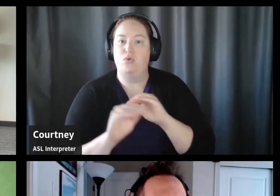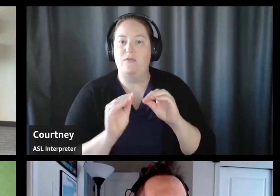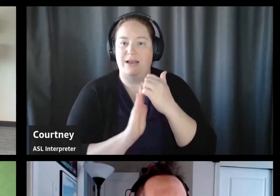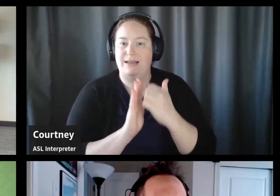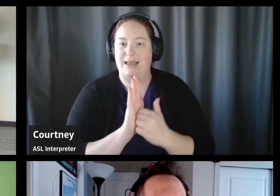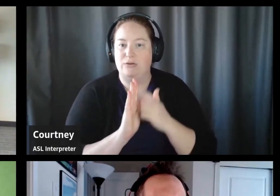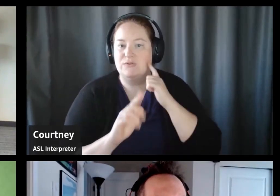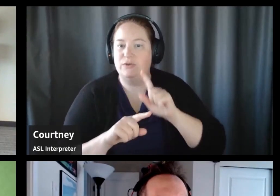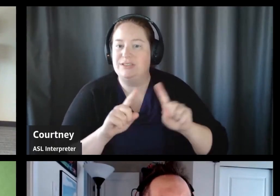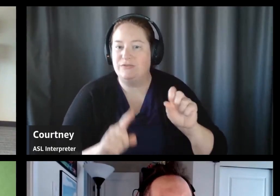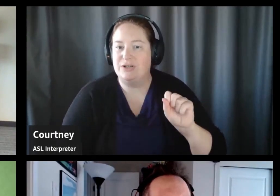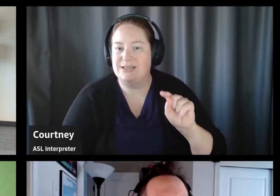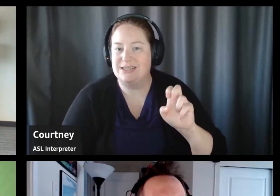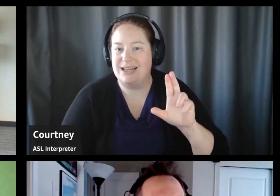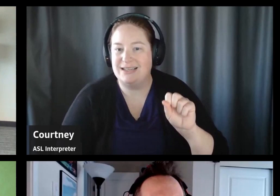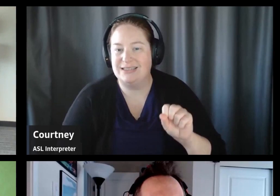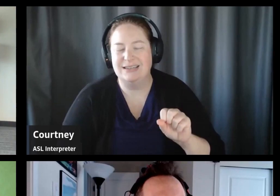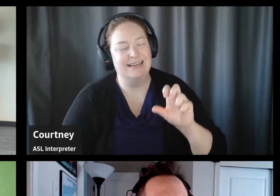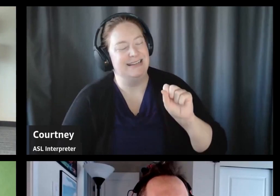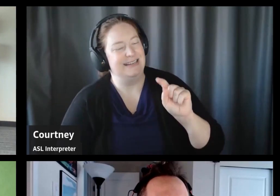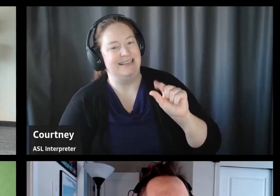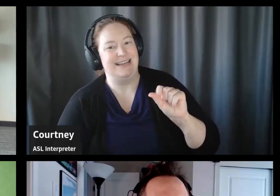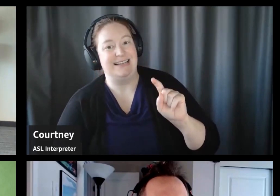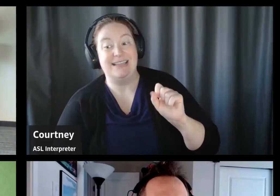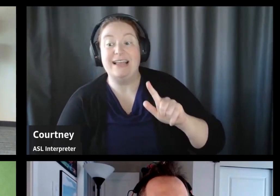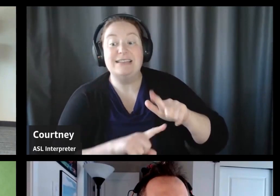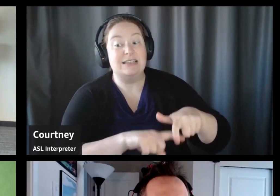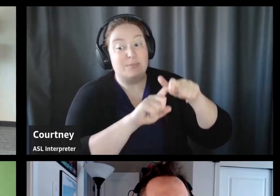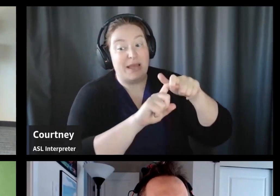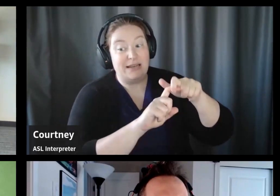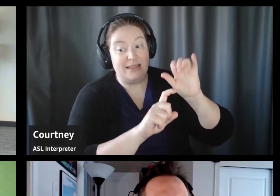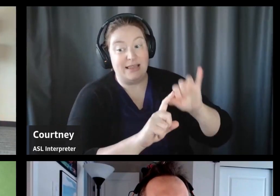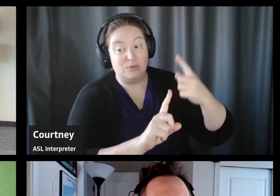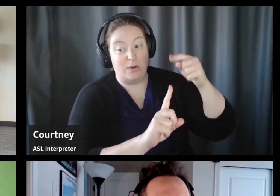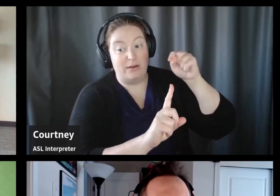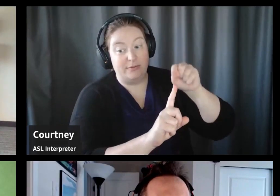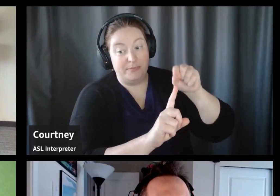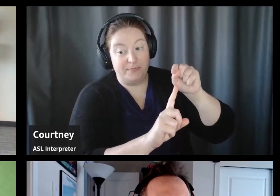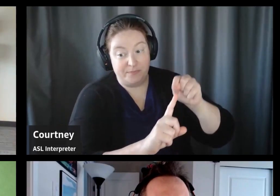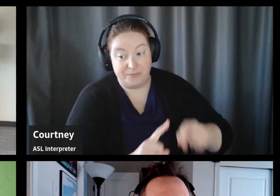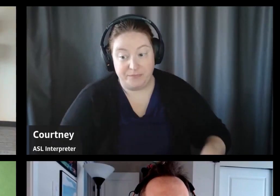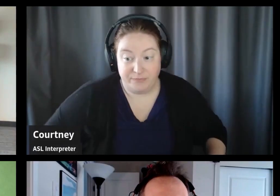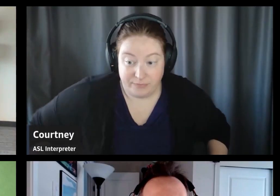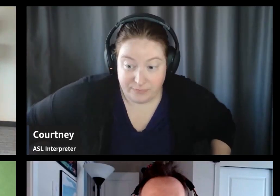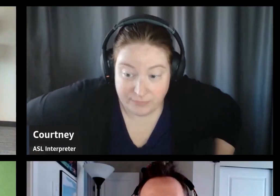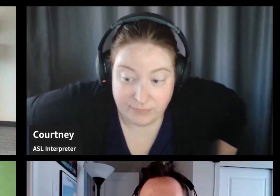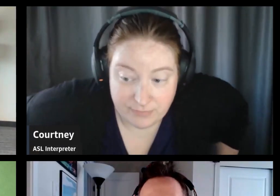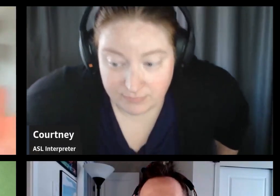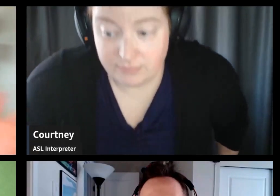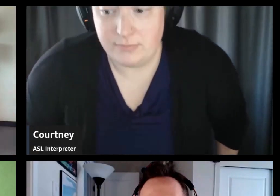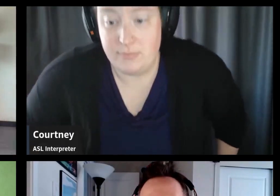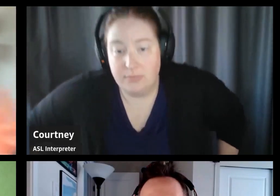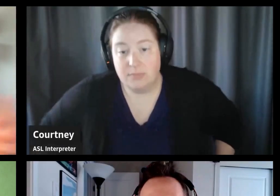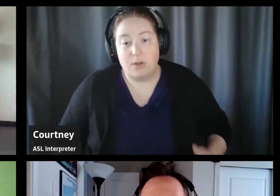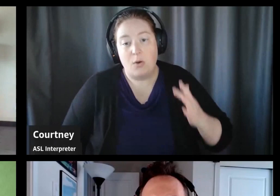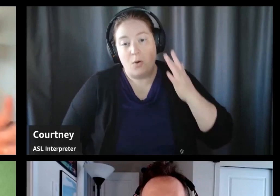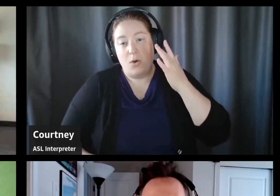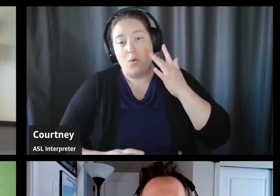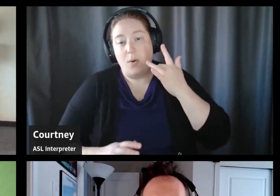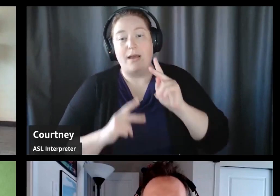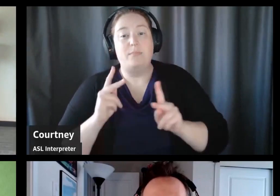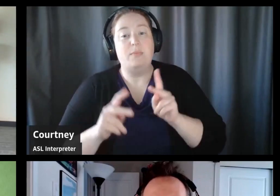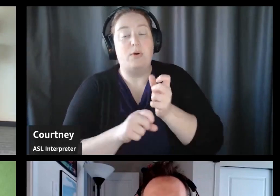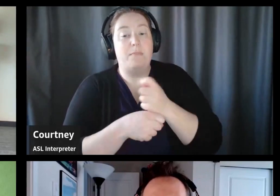different states, and suspended is one of those, right? Can you tell us a little bit about why people make suspended accounts and how